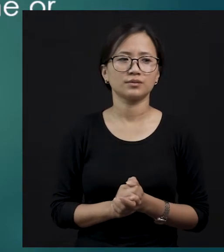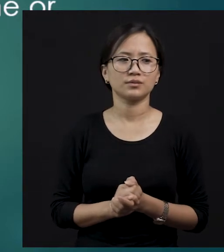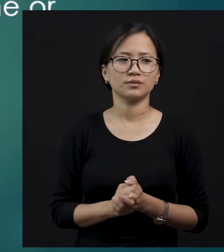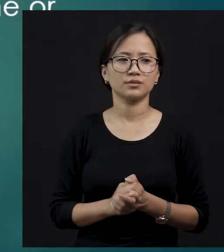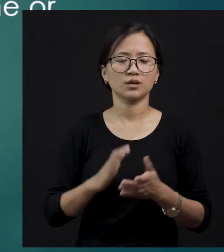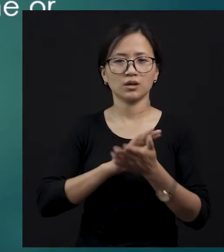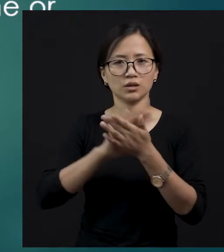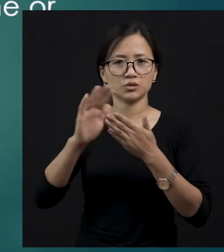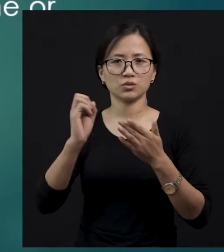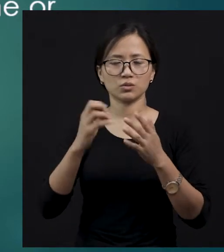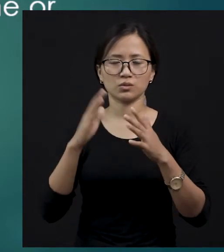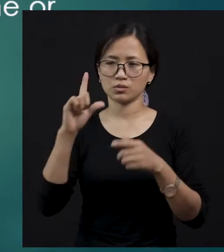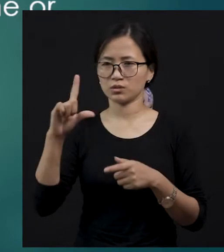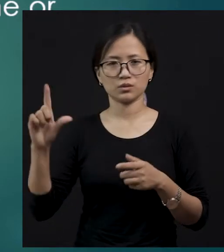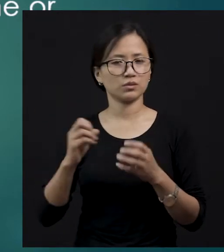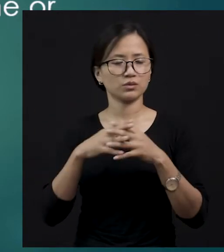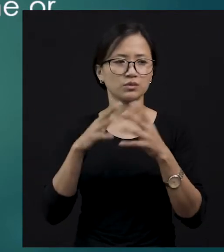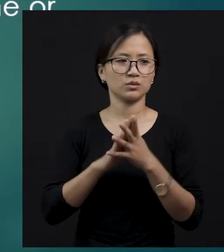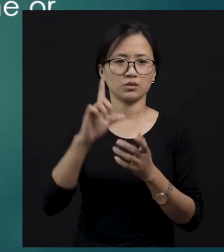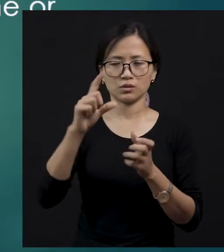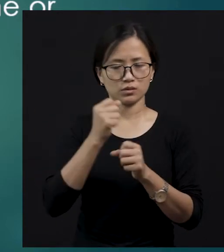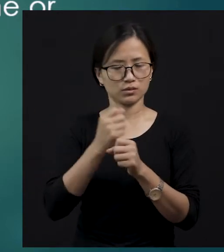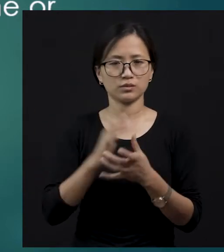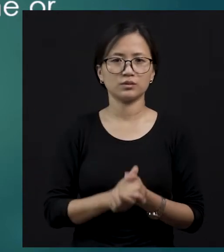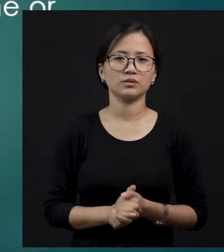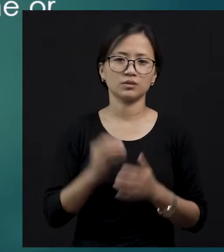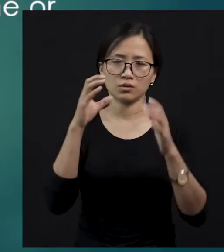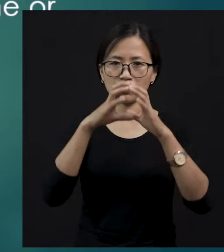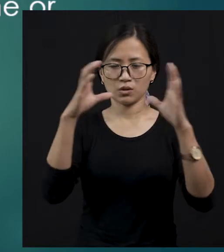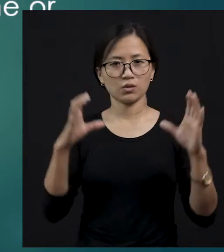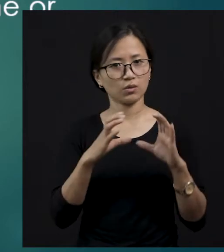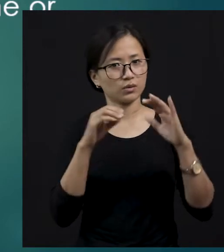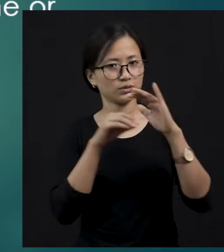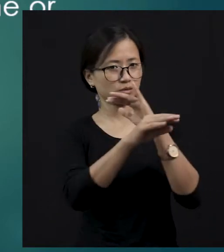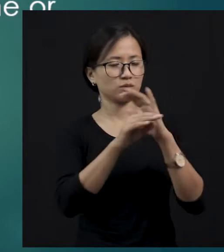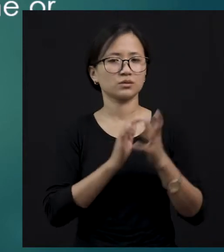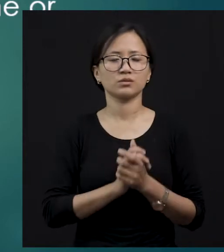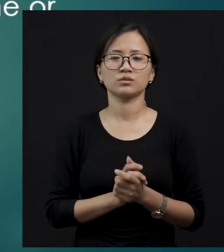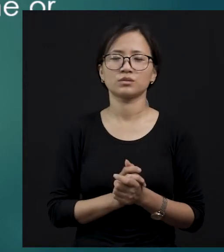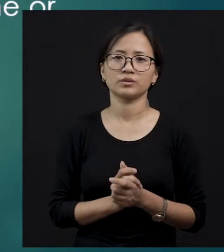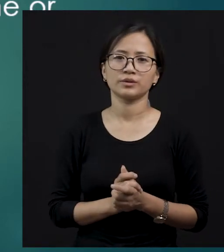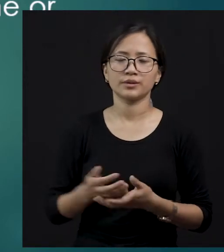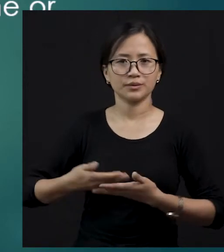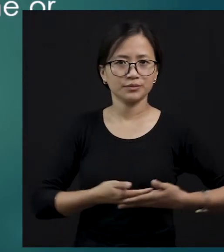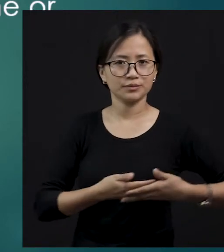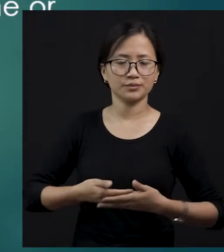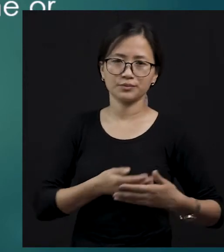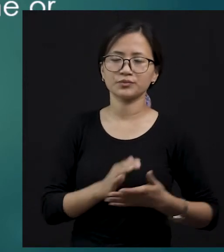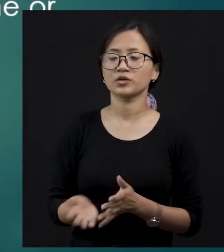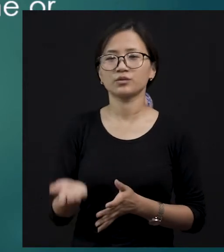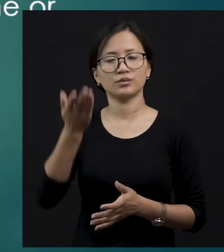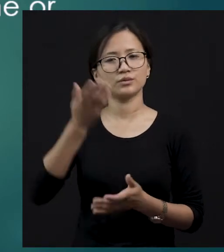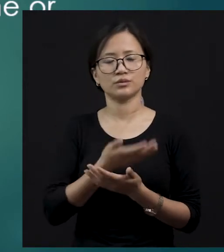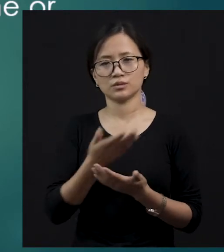be some trees which are hollow, right? There will be hole inside that you can even enter. So a mongoose baby is